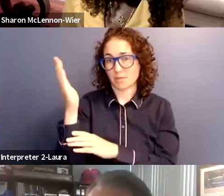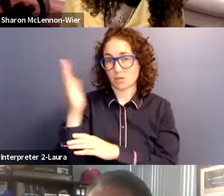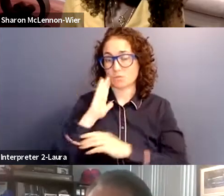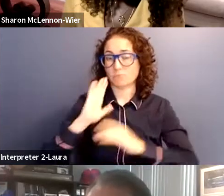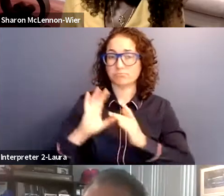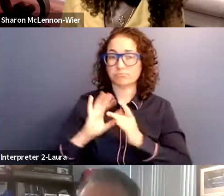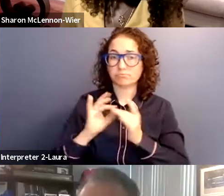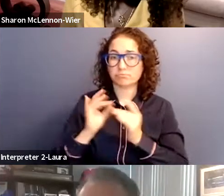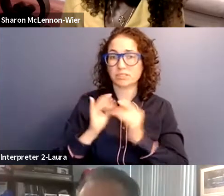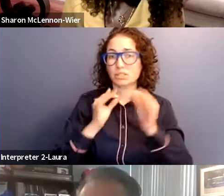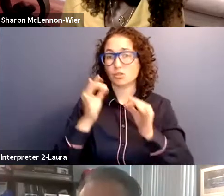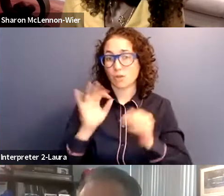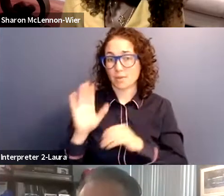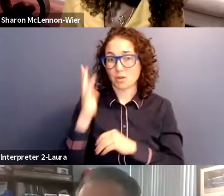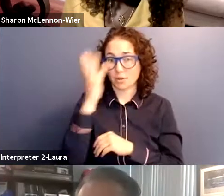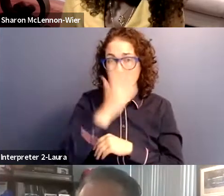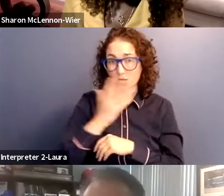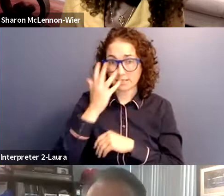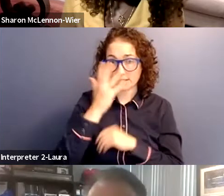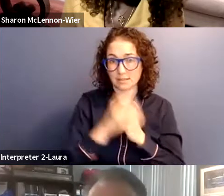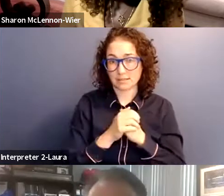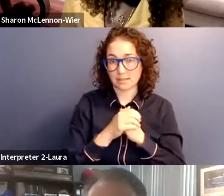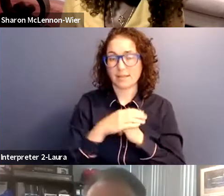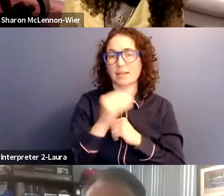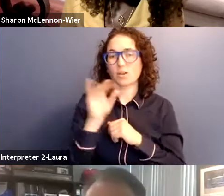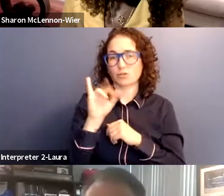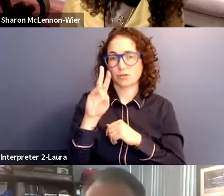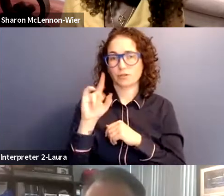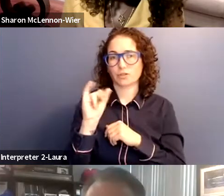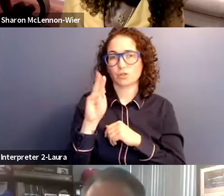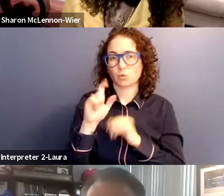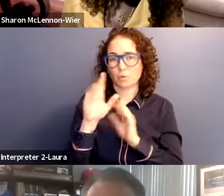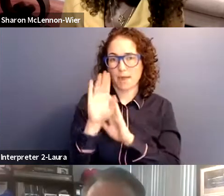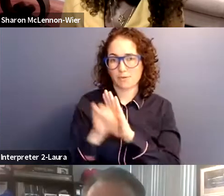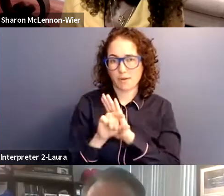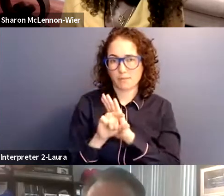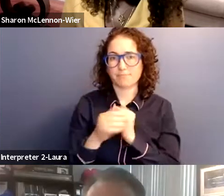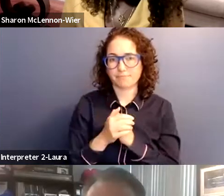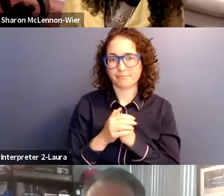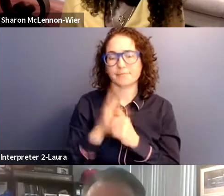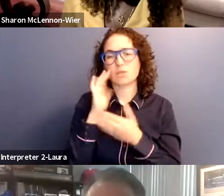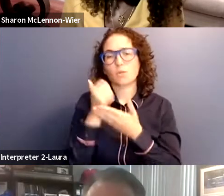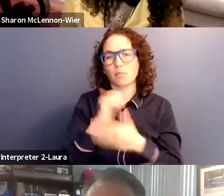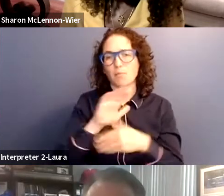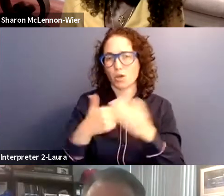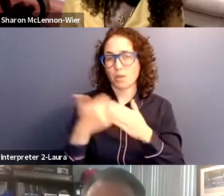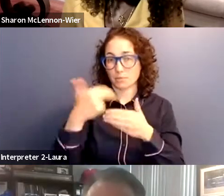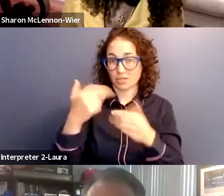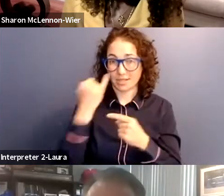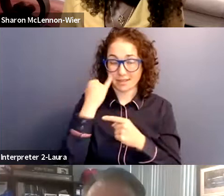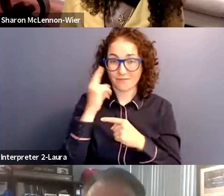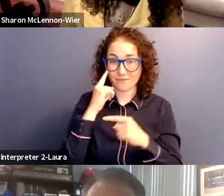describe their appearance and virtual background. This will assist participants who have vision